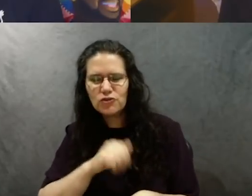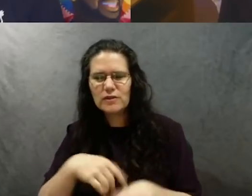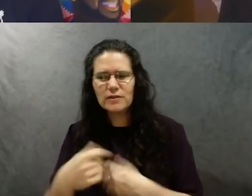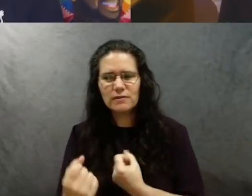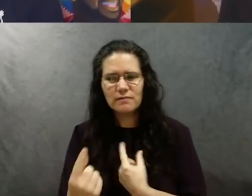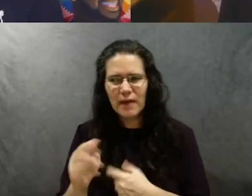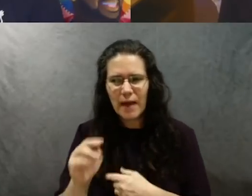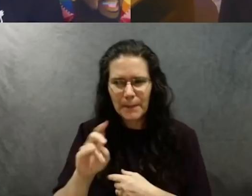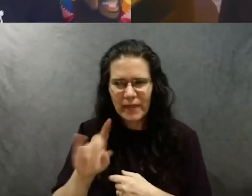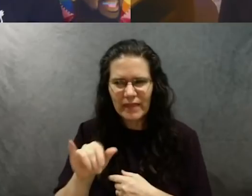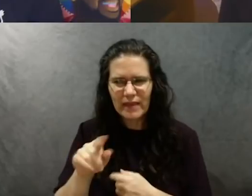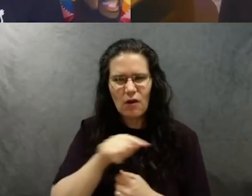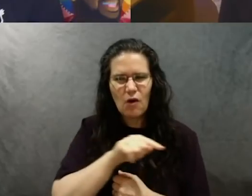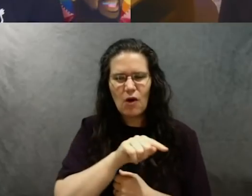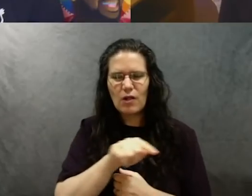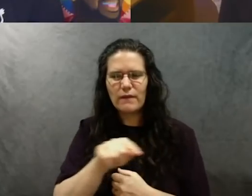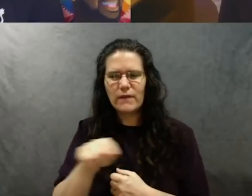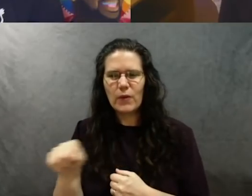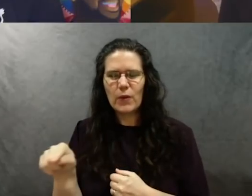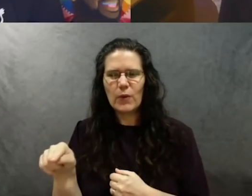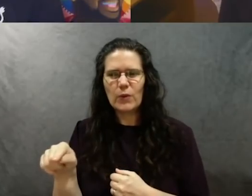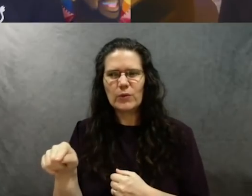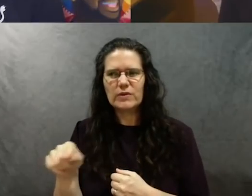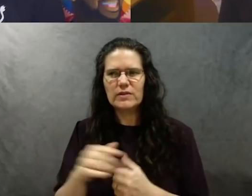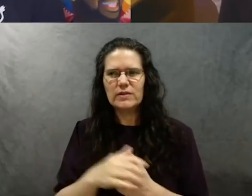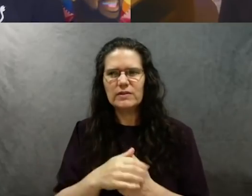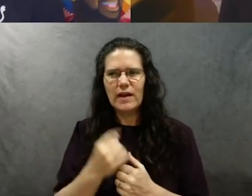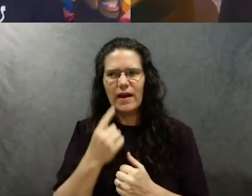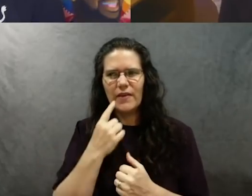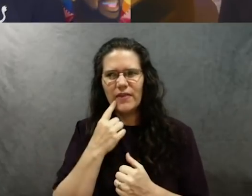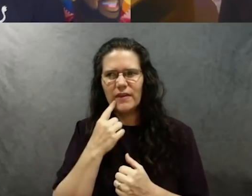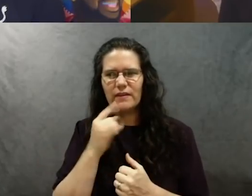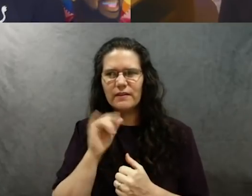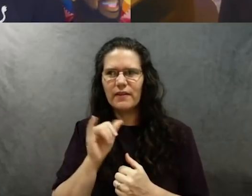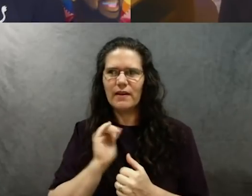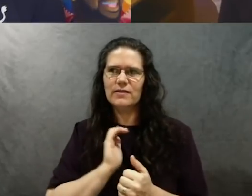Because I think those are, you know,